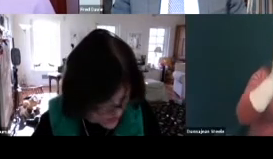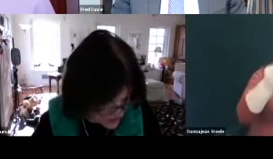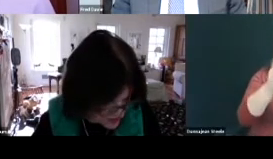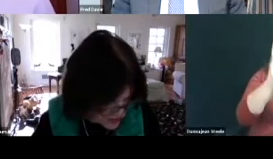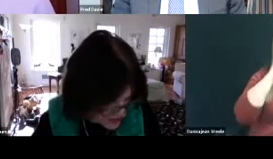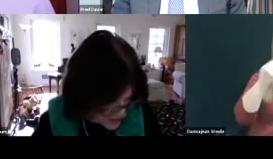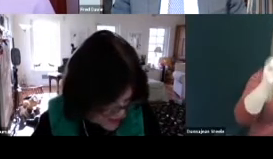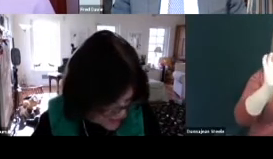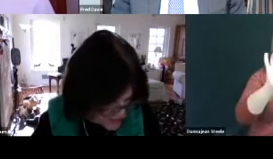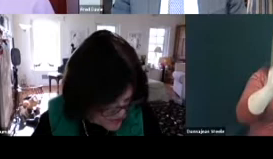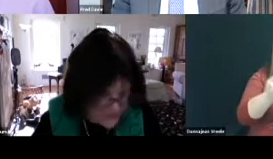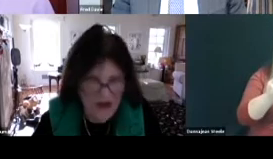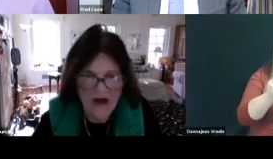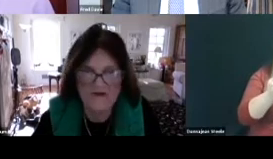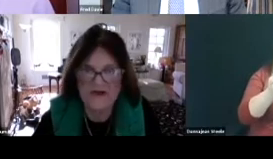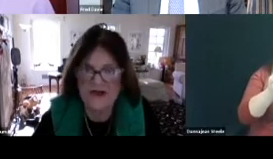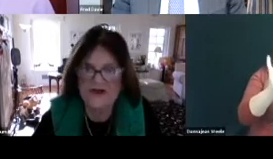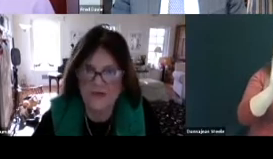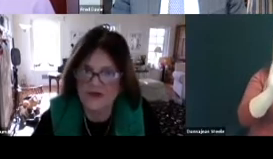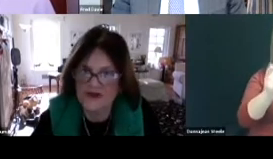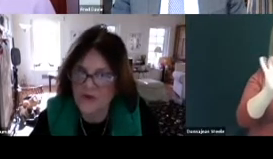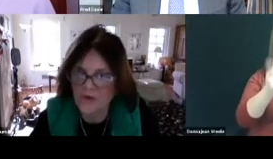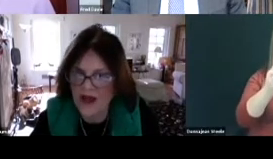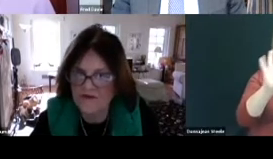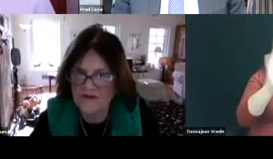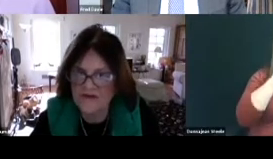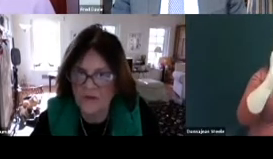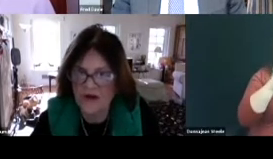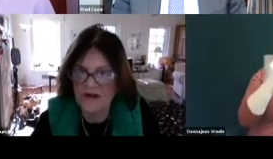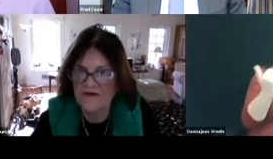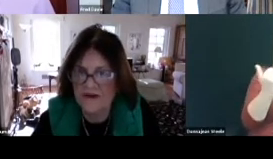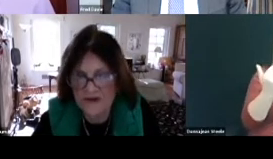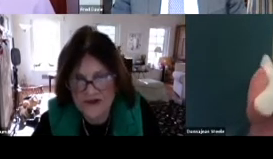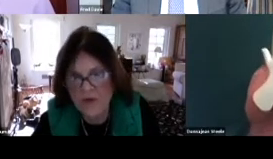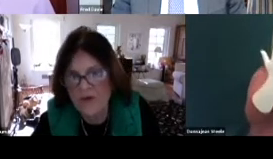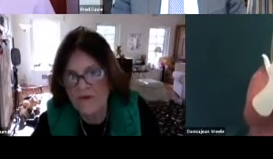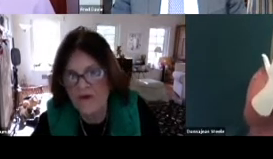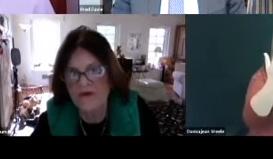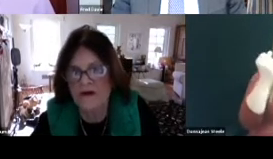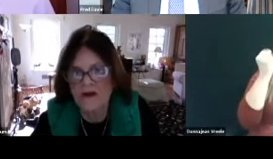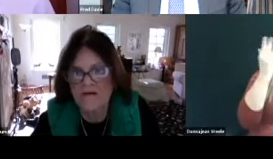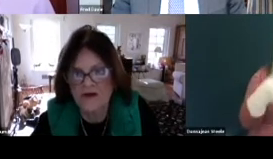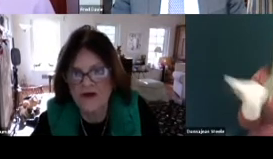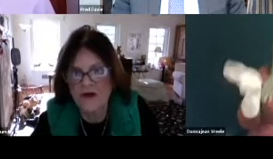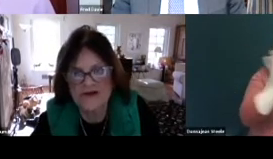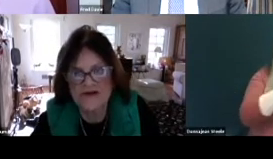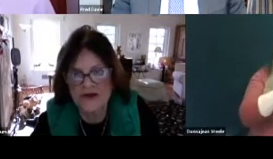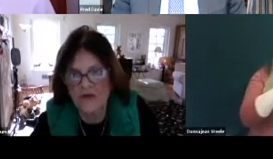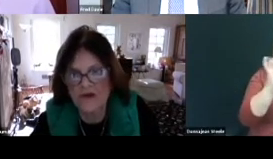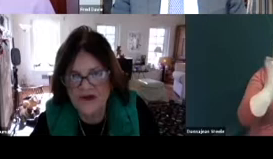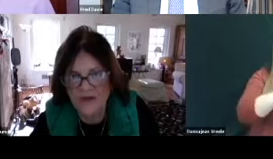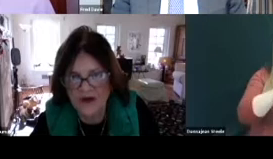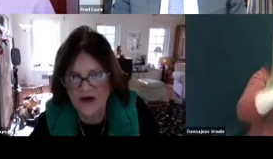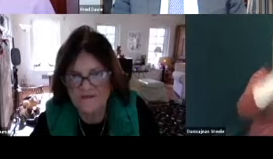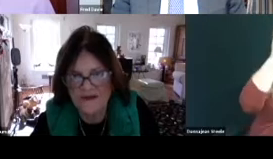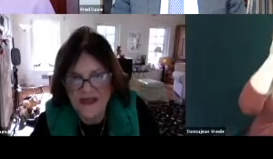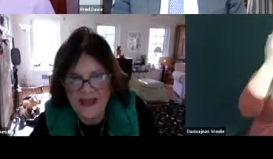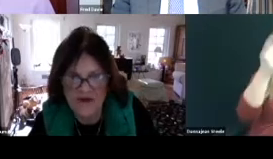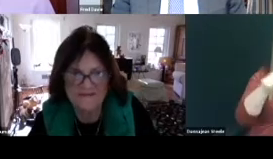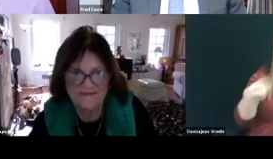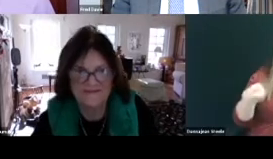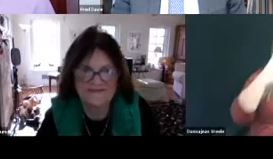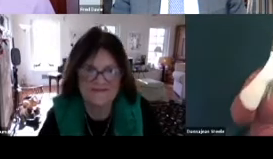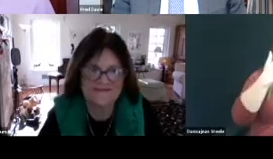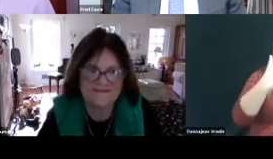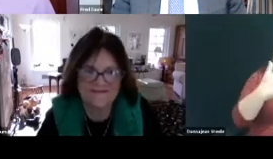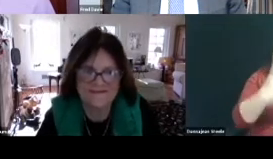Citizens Union. Civic conversation, which is what we're having this morning, they're so important for New Yorkers to know what's going on. Thank